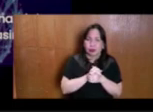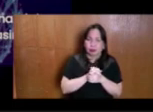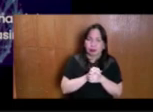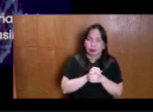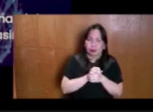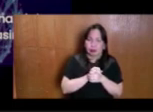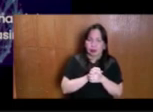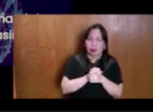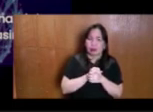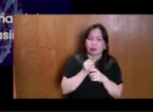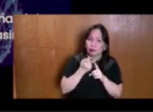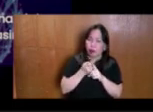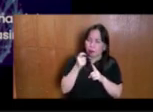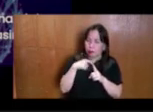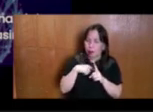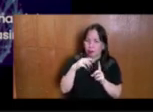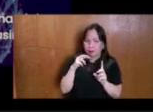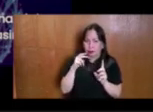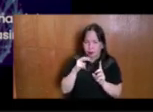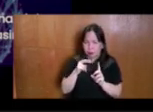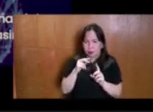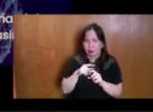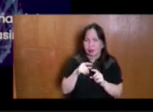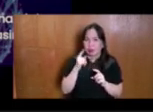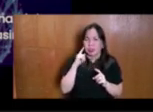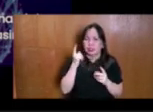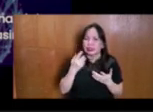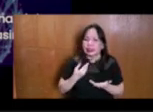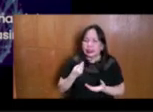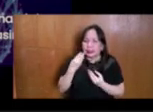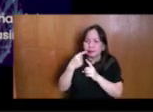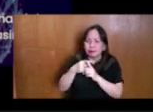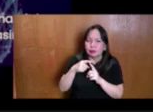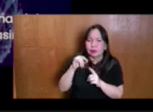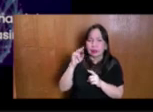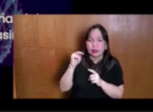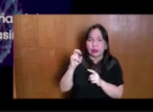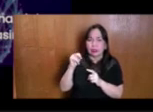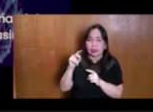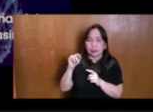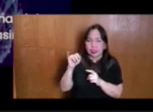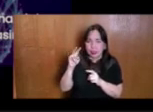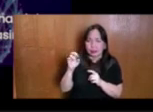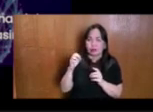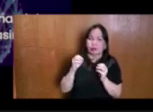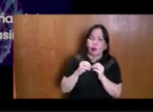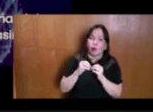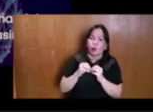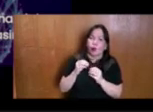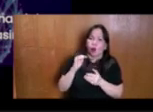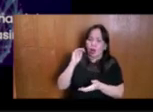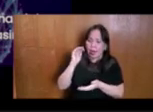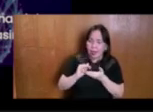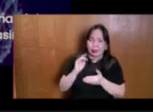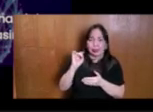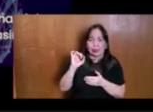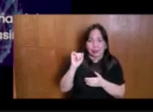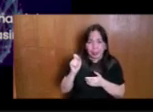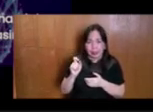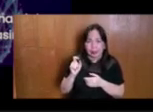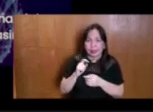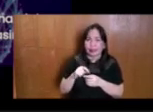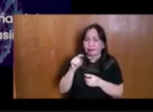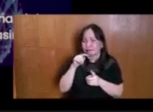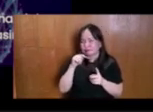from a layman point of view, it's all about incentives and taxes and things